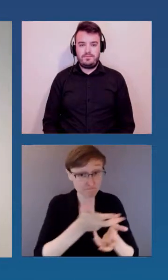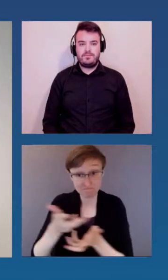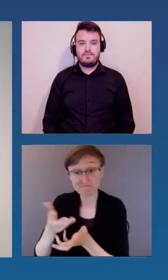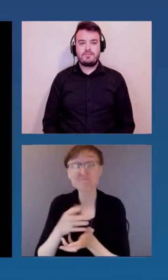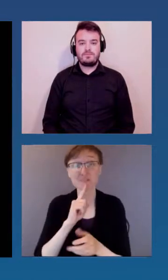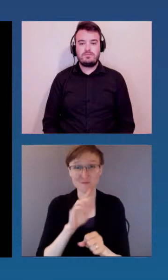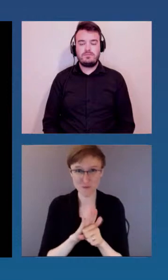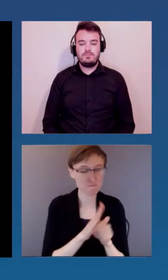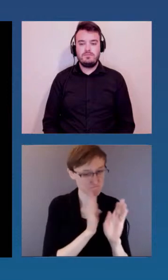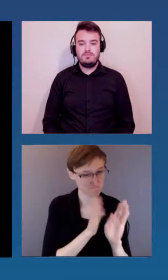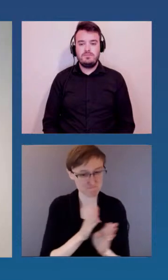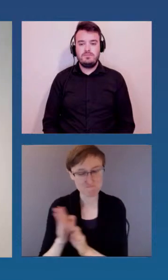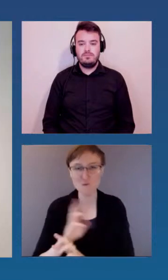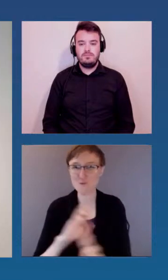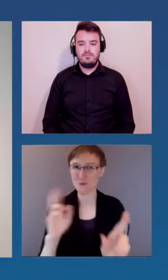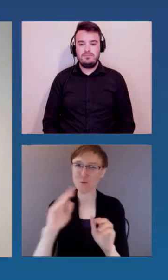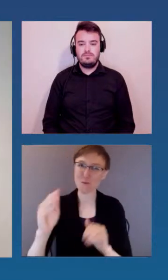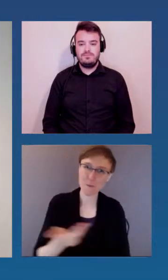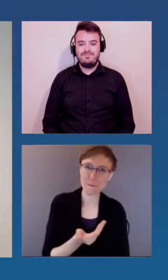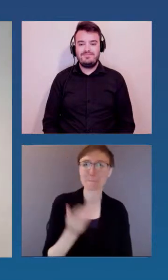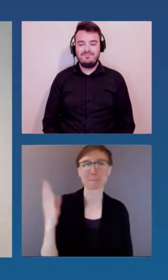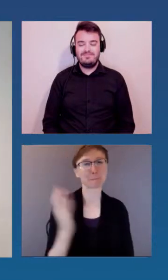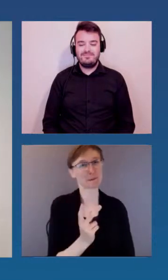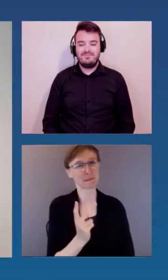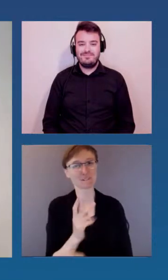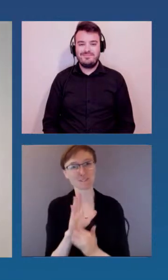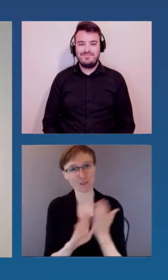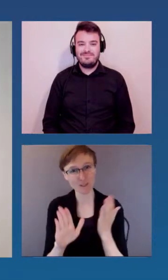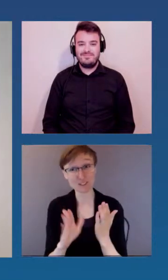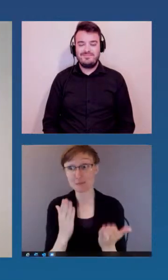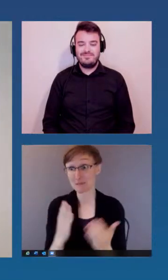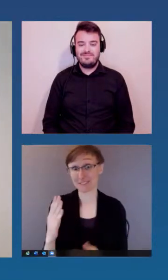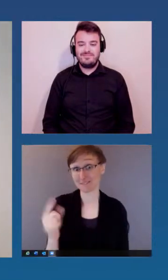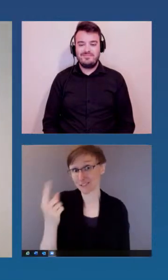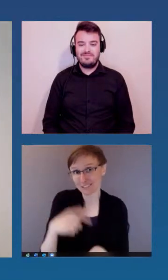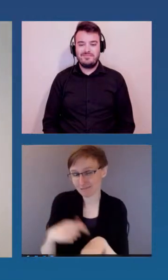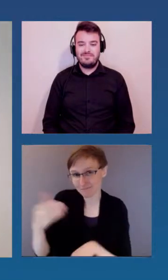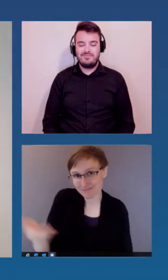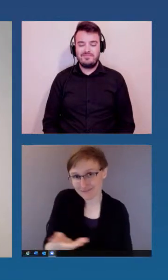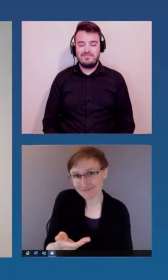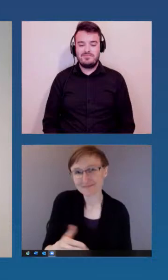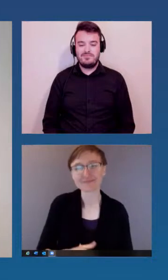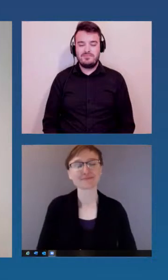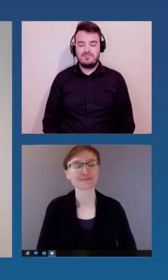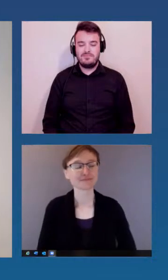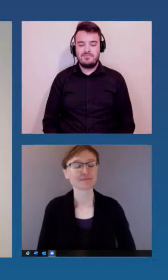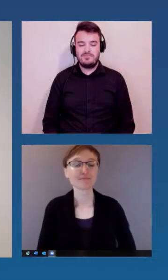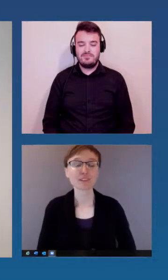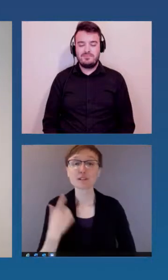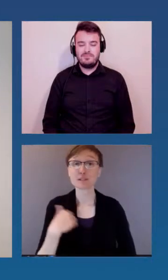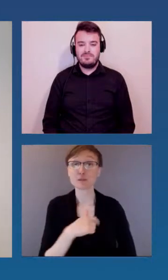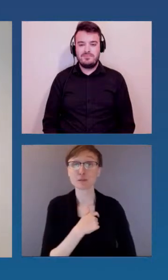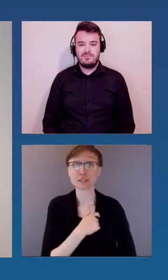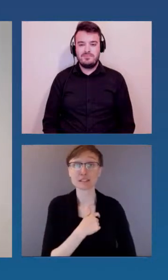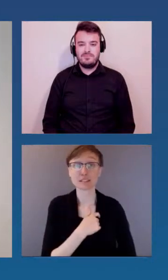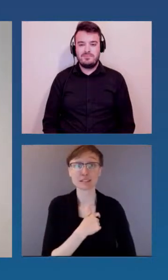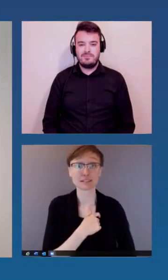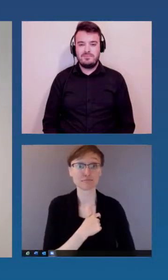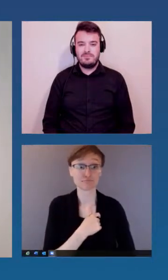time. And the letter is going to reinforce the importance of being COVID-wise, of highlighting public health resources that exist to support